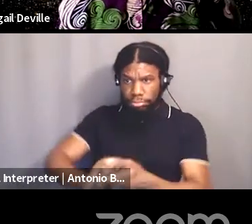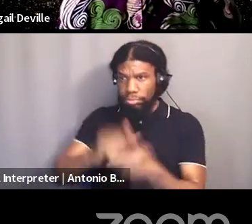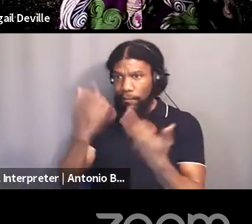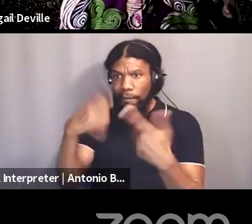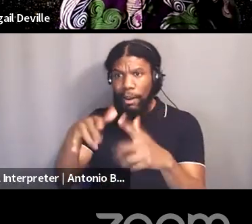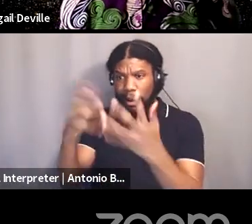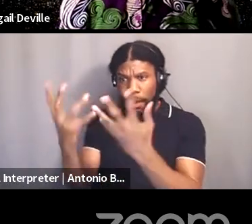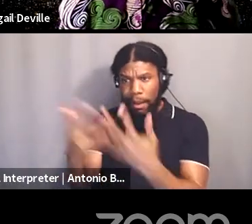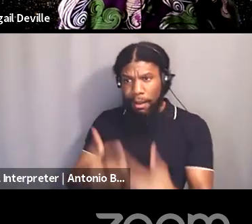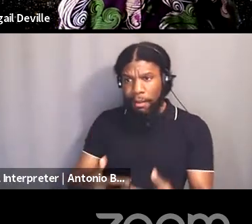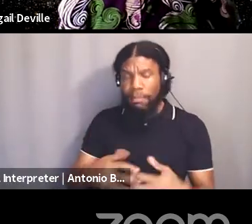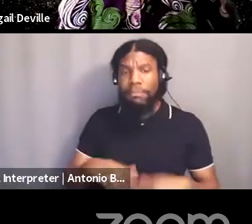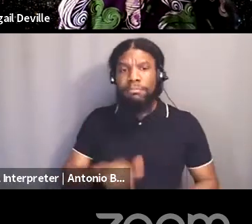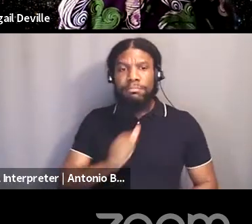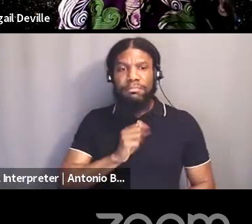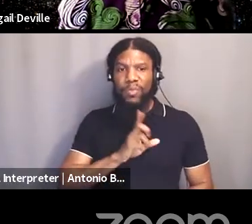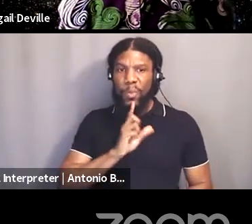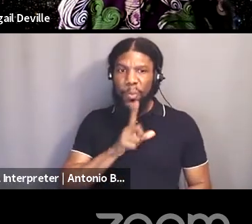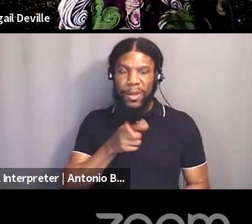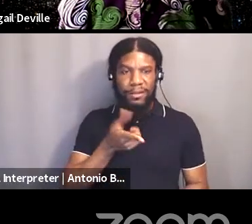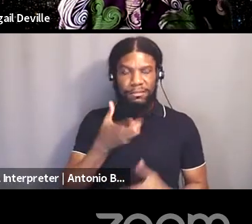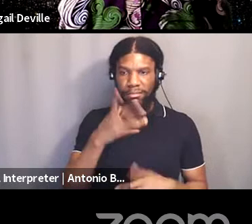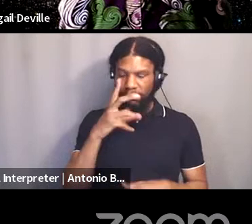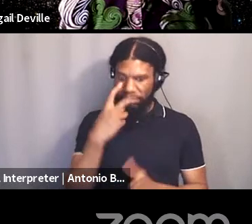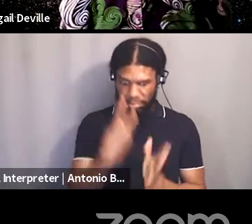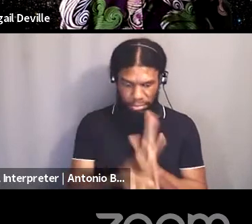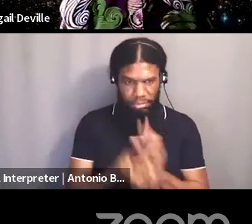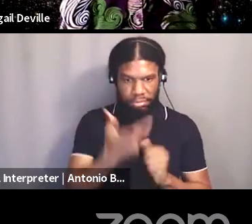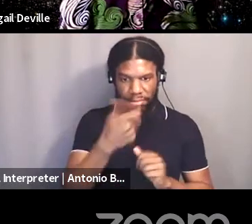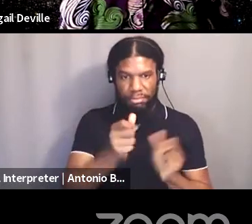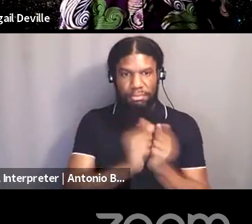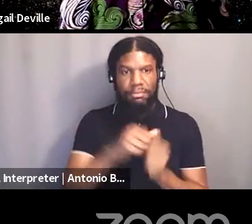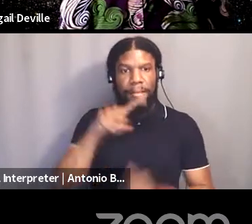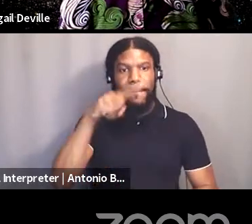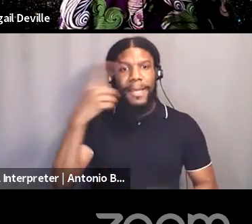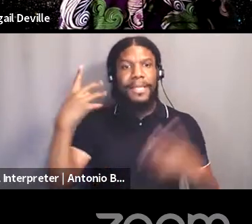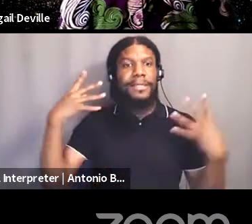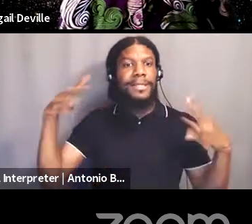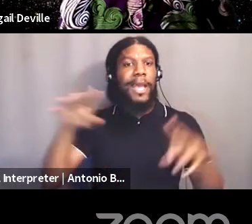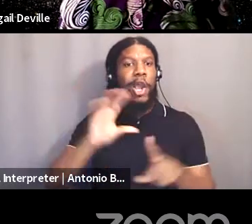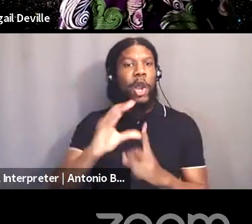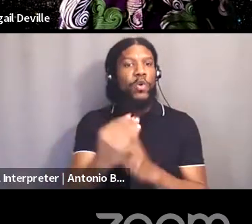I'm really interested in Black sound culture and